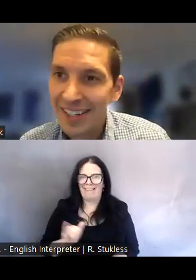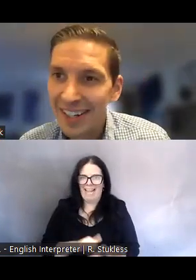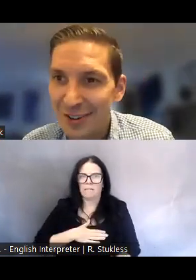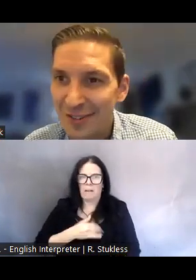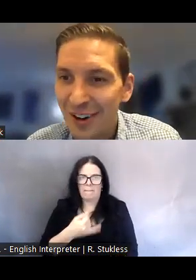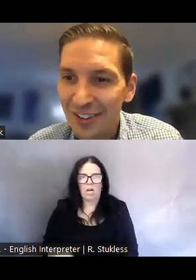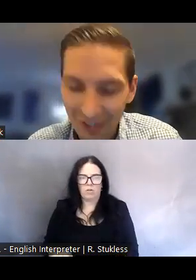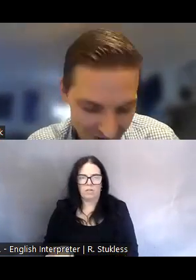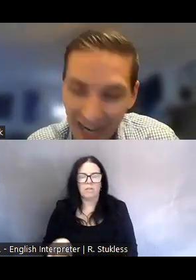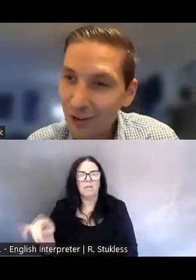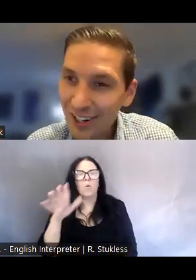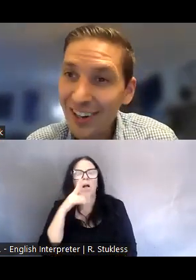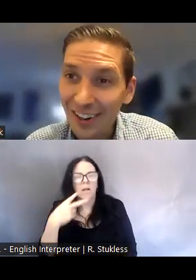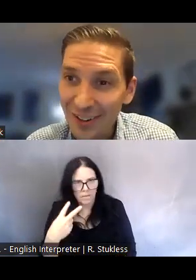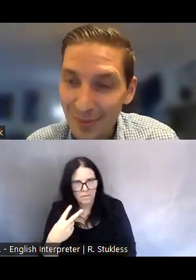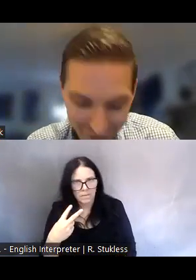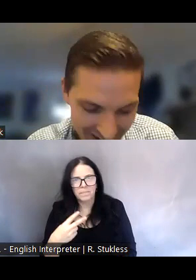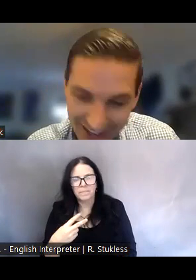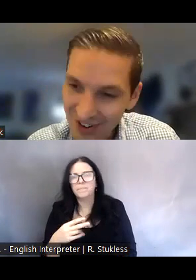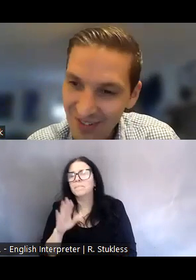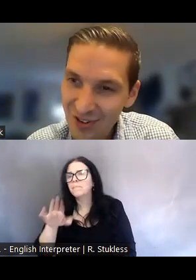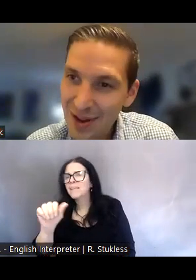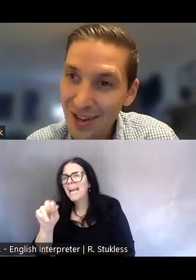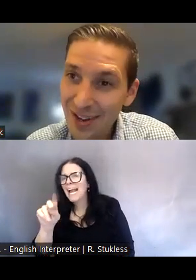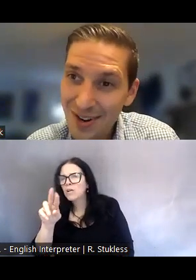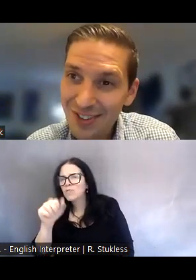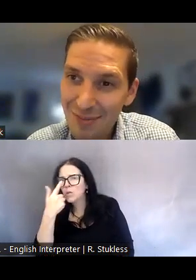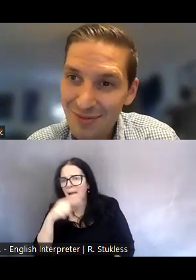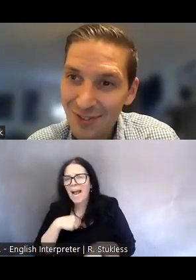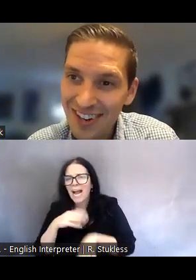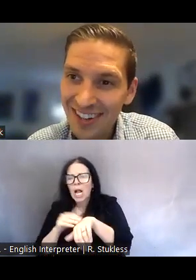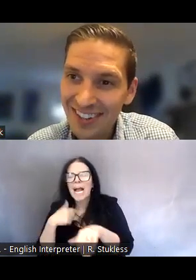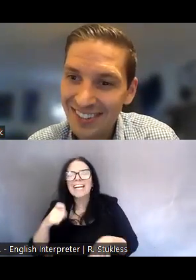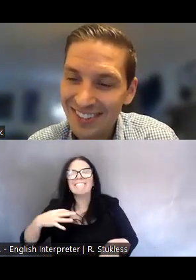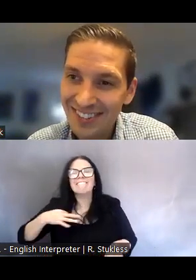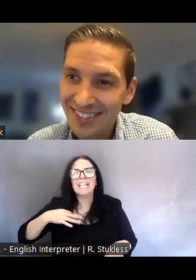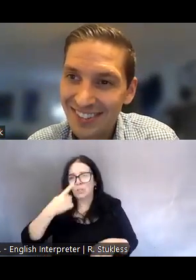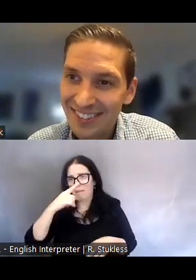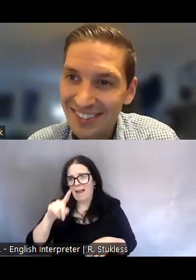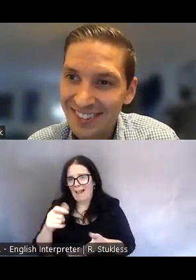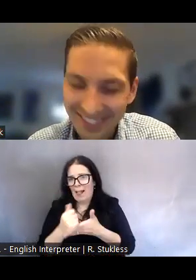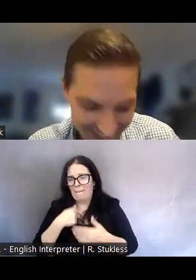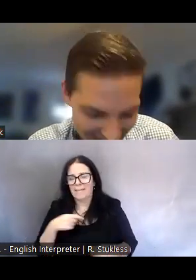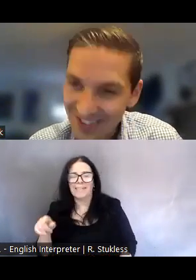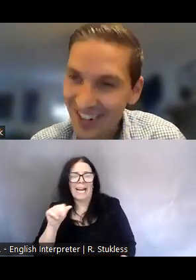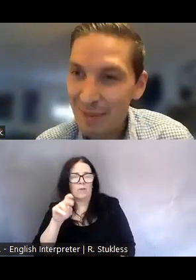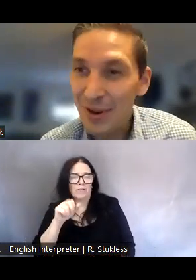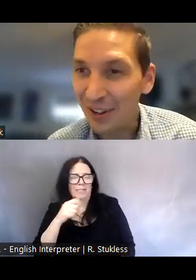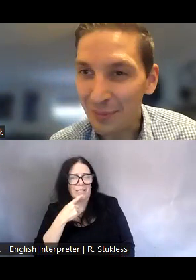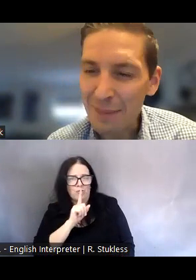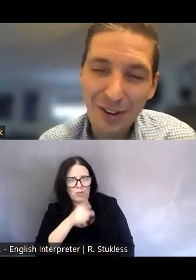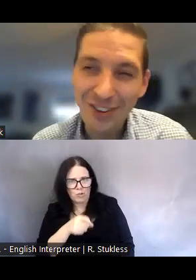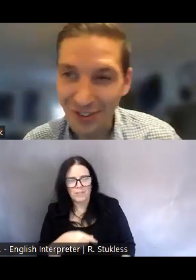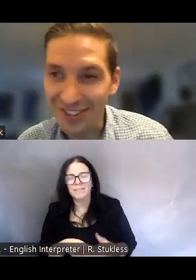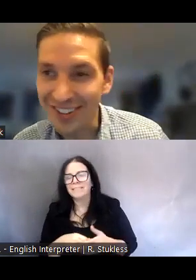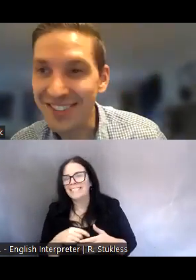explain with a volunteer. So Andrea, can I call on you, my friend Andrea? Would you be able to help me out with something for a second? Sure. Andrea, I put you on the